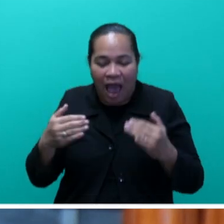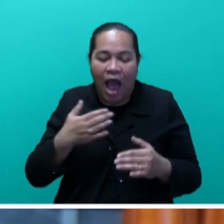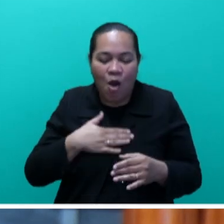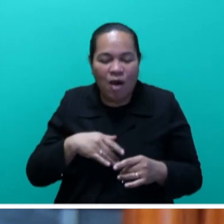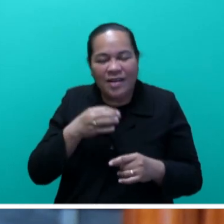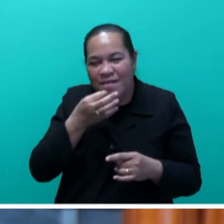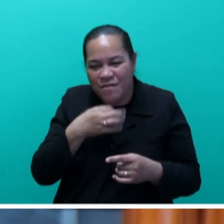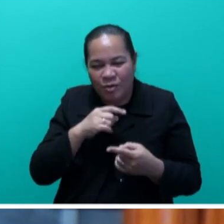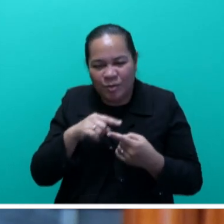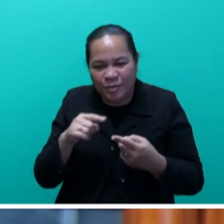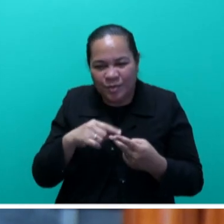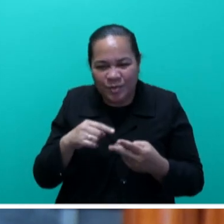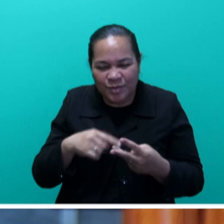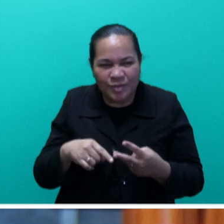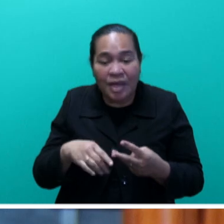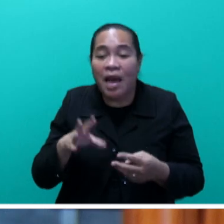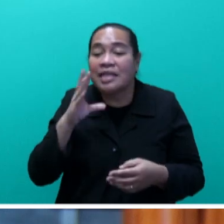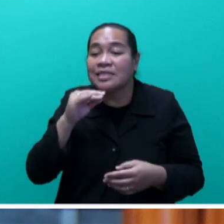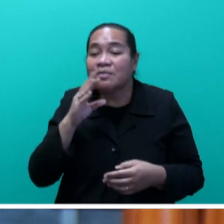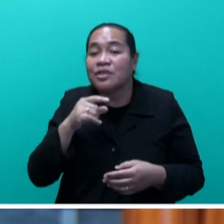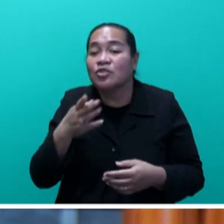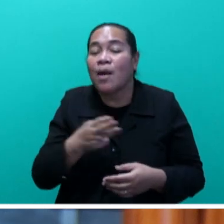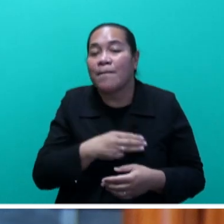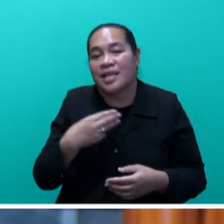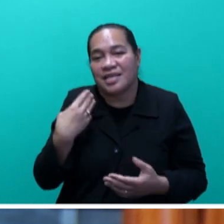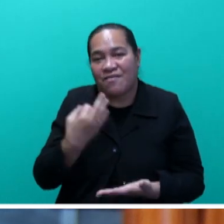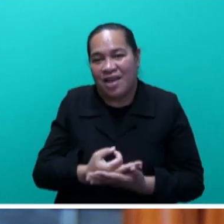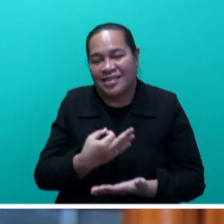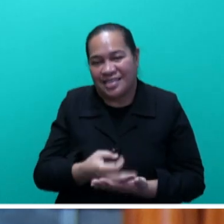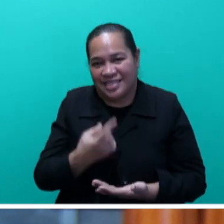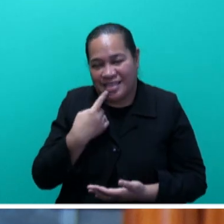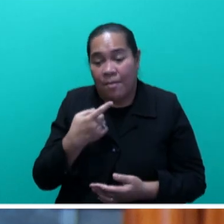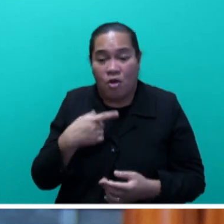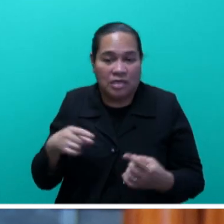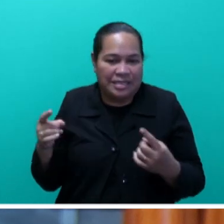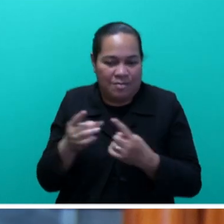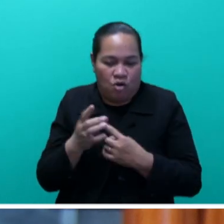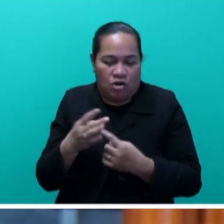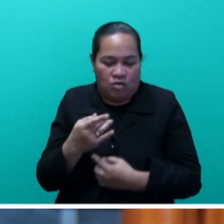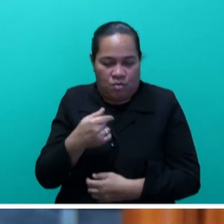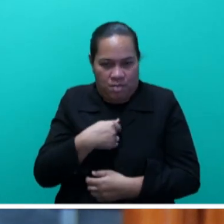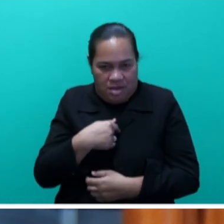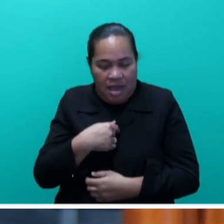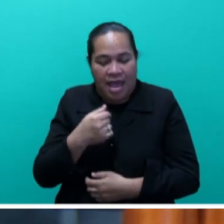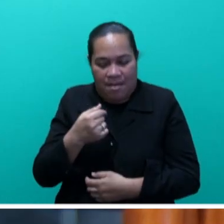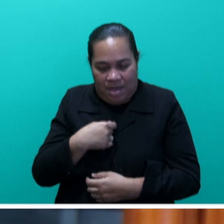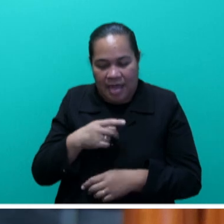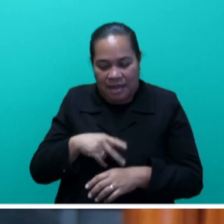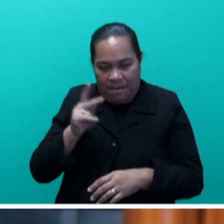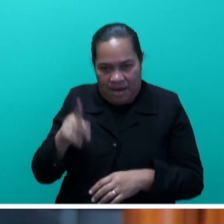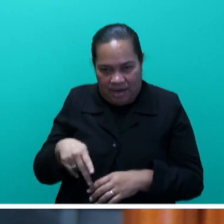few points raised in the budget speech by the Honourable Minister of Finance because they are important to me personally as a parliamentarian but also